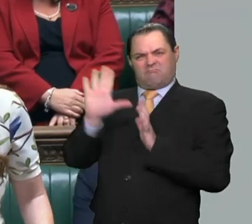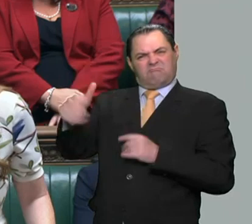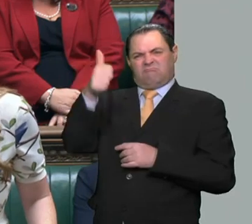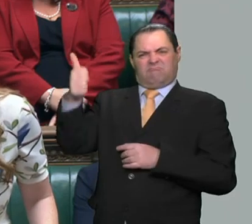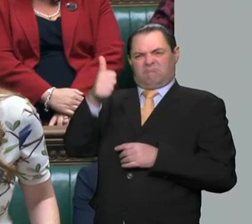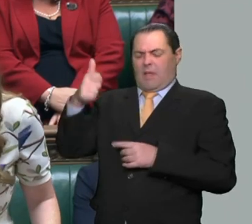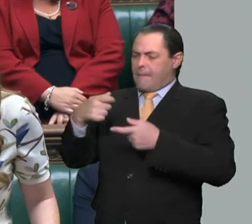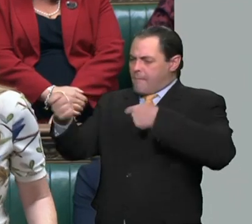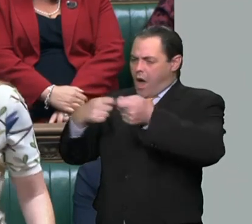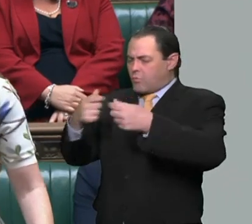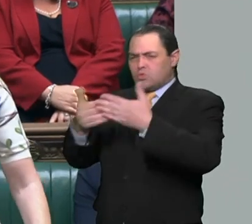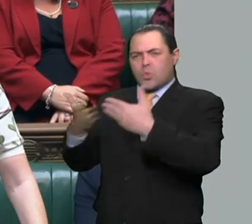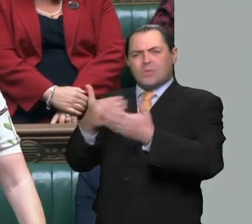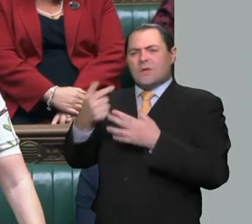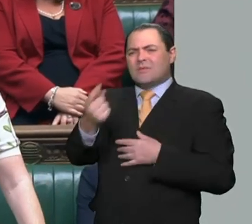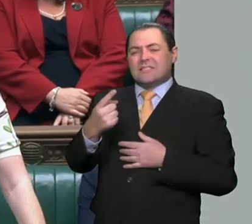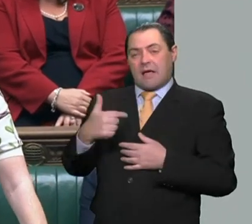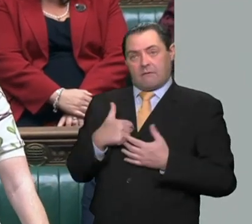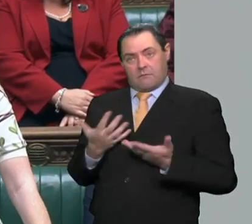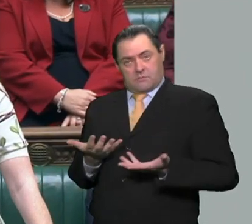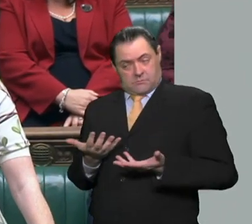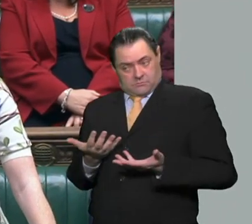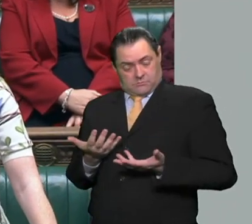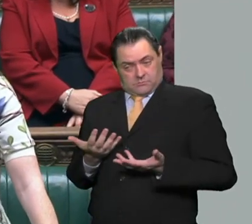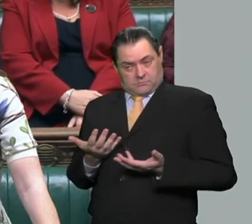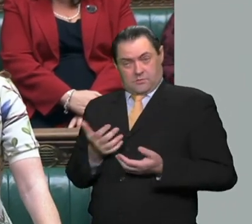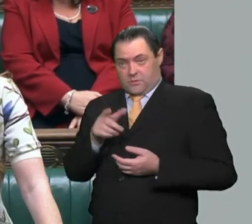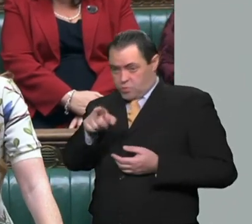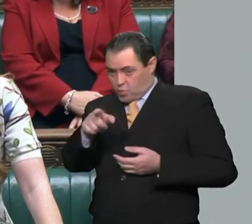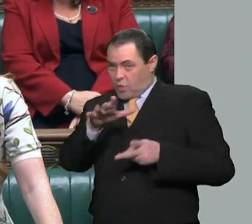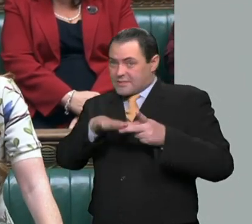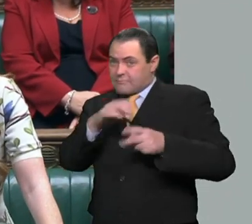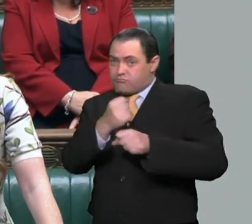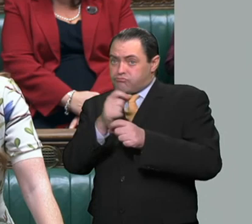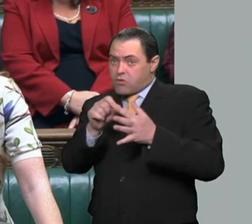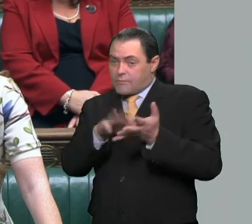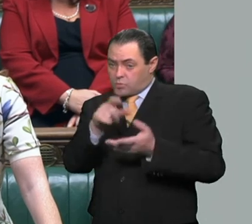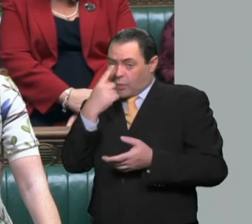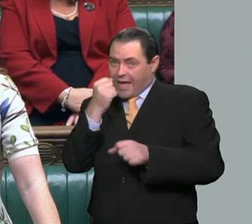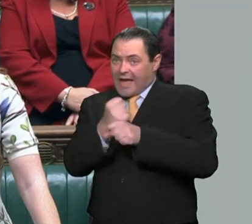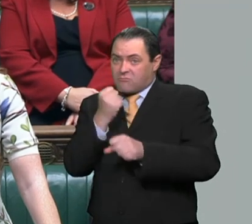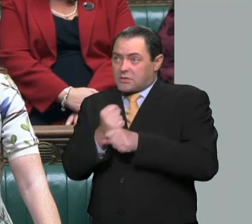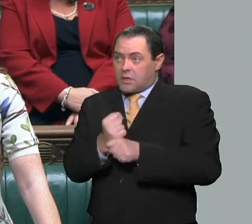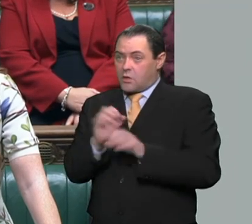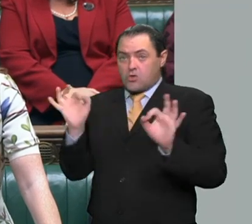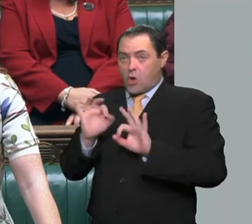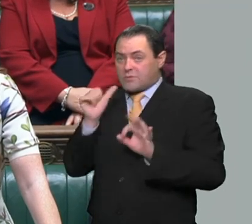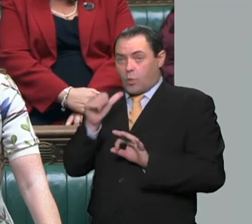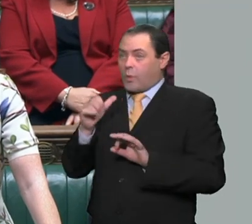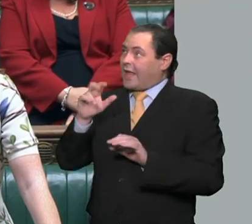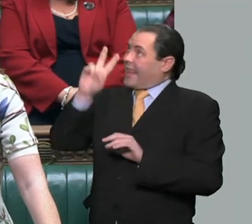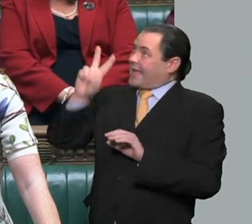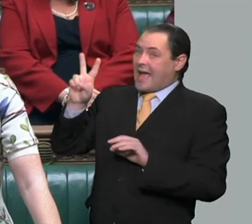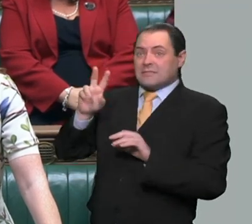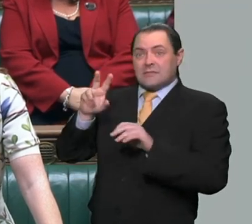the market to fix. So can the Deputy Prime Minister guarantee that no one will lose their gas or